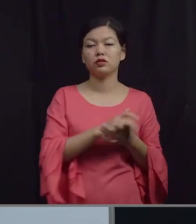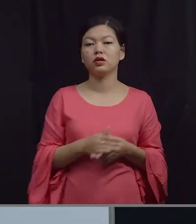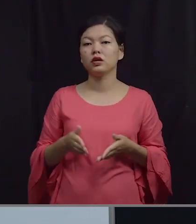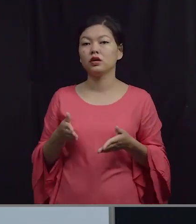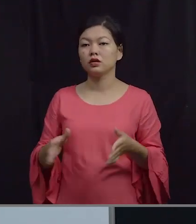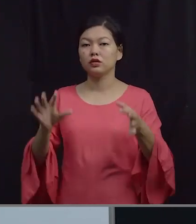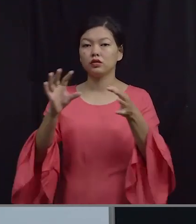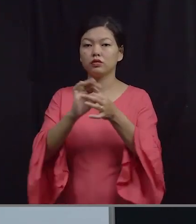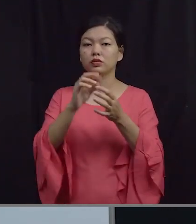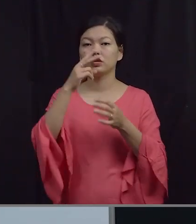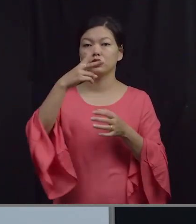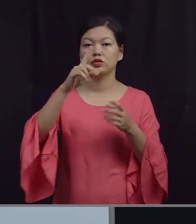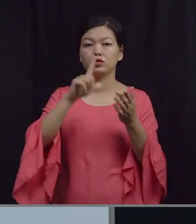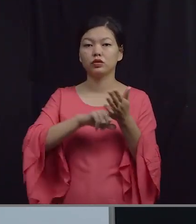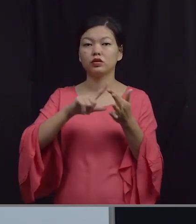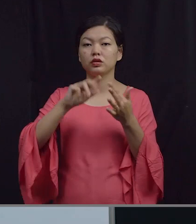lenses.